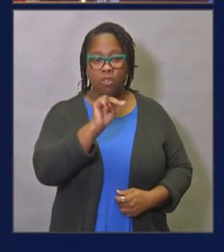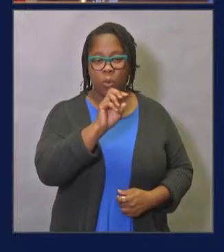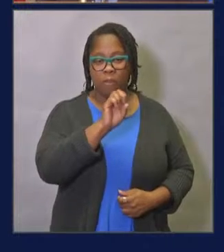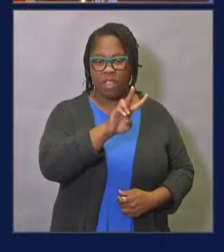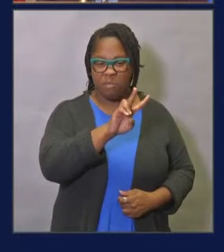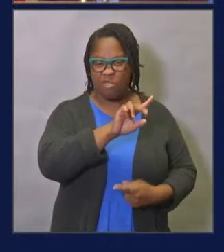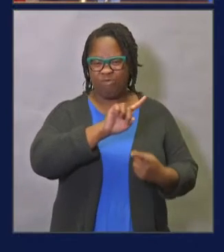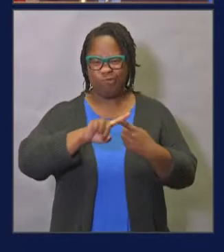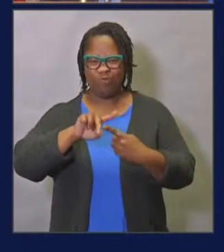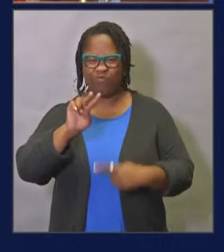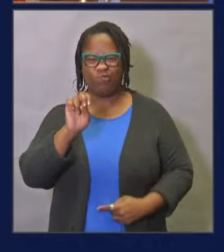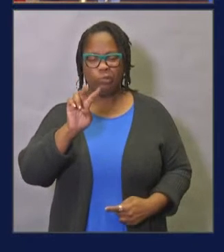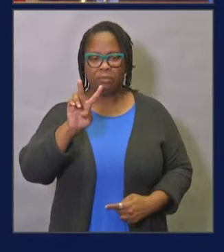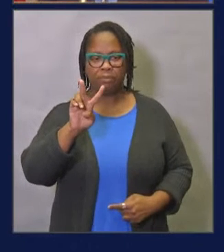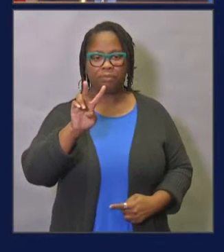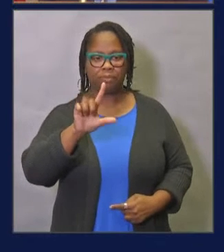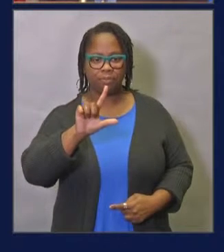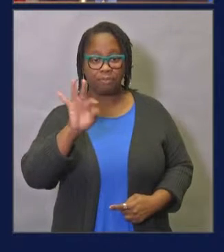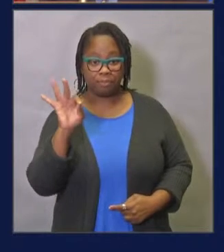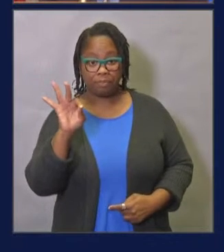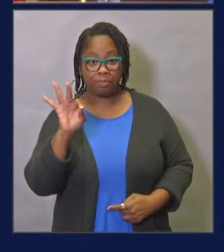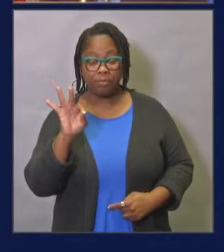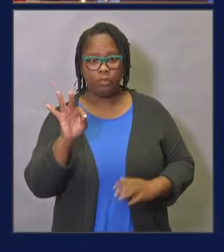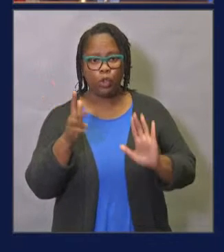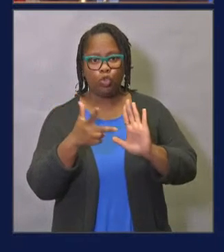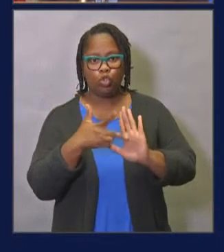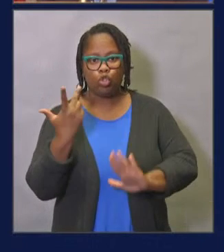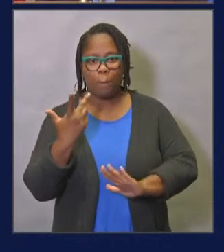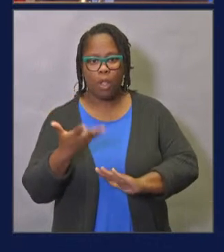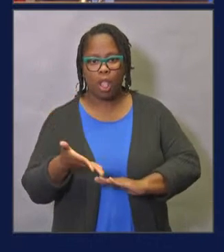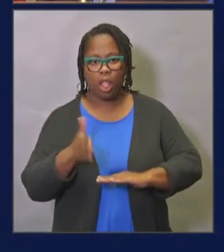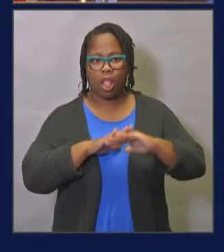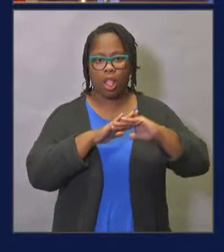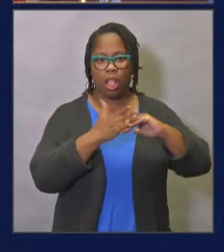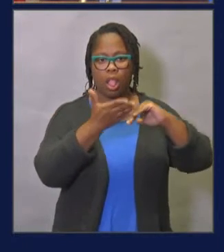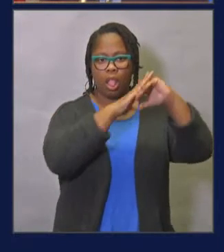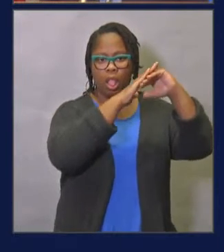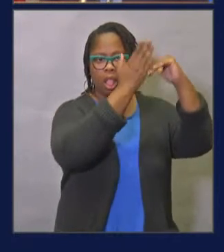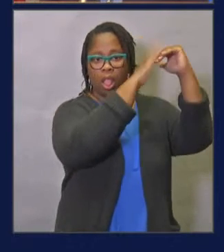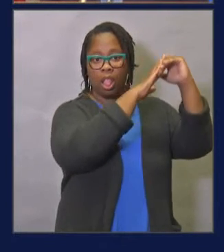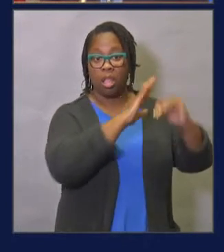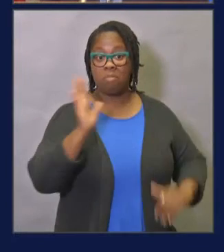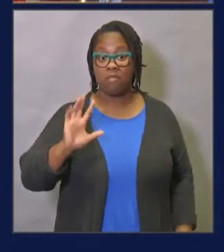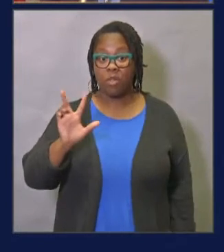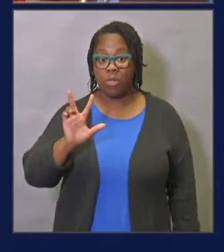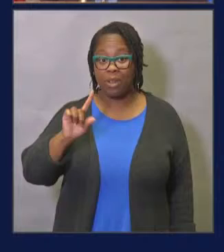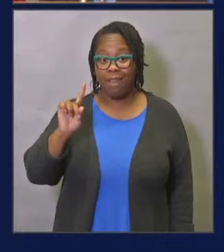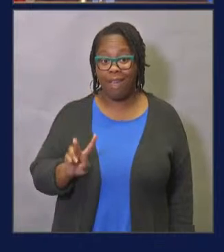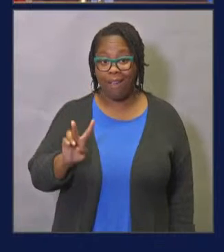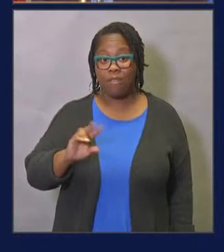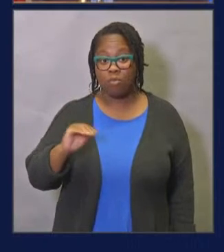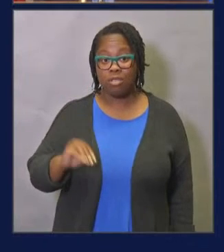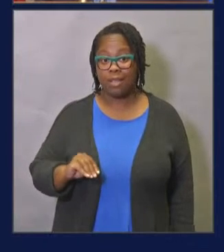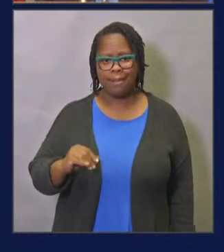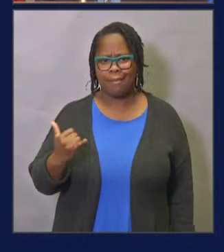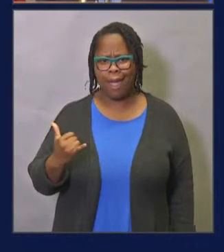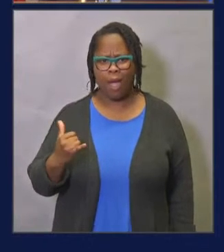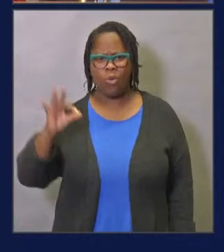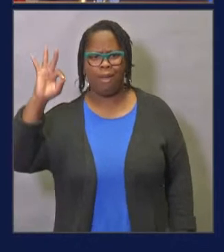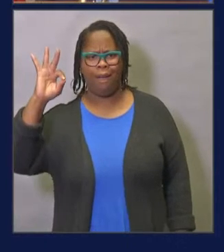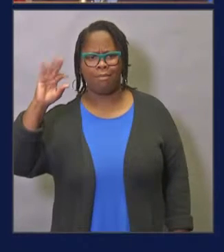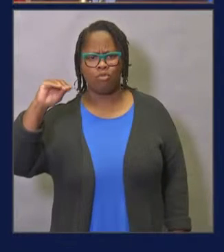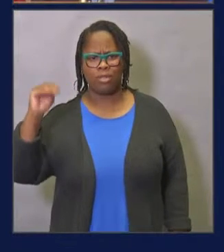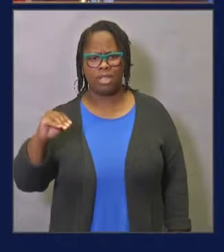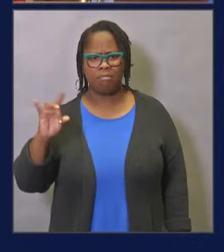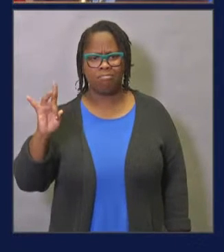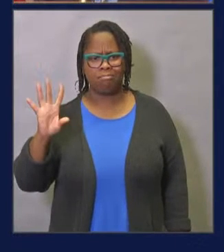our positivity rate has increased threefold, from around 3.5% to just over 9%. But